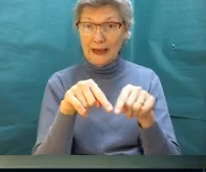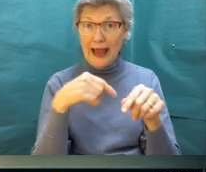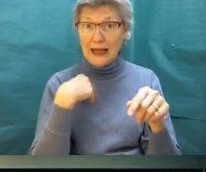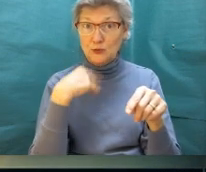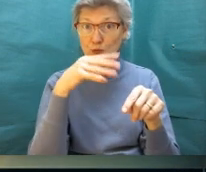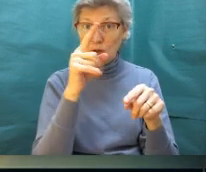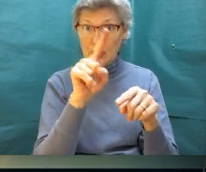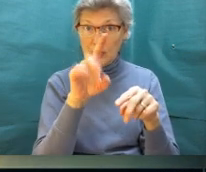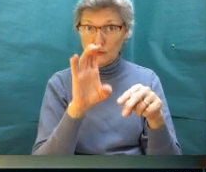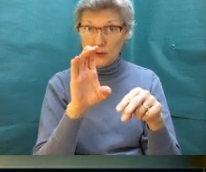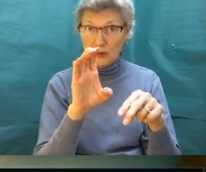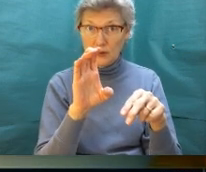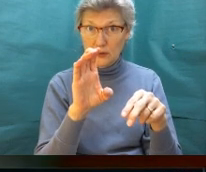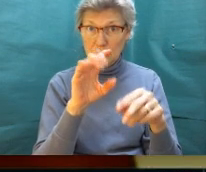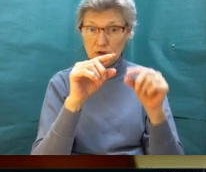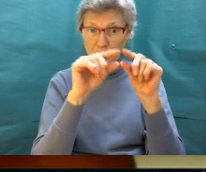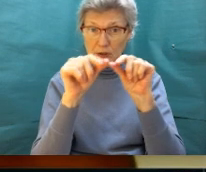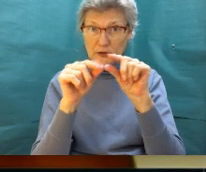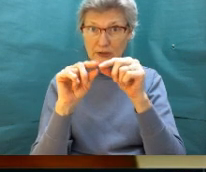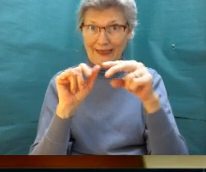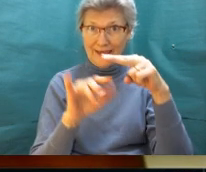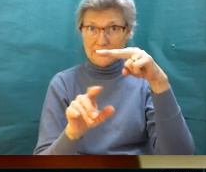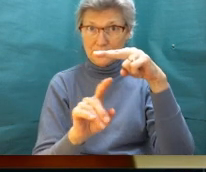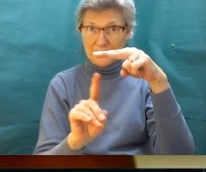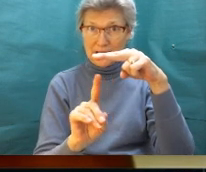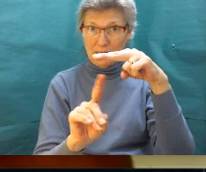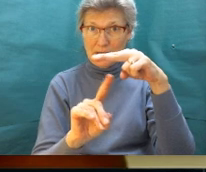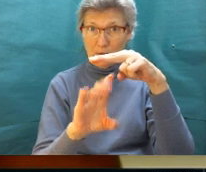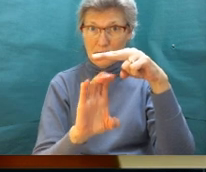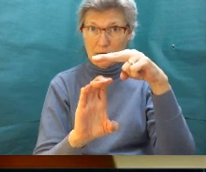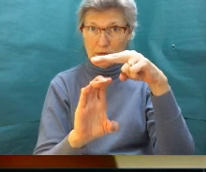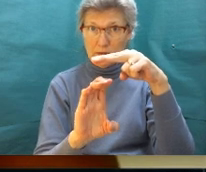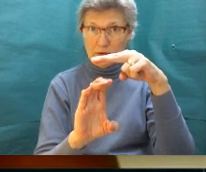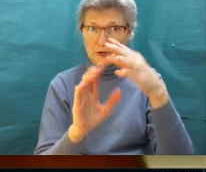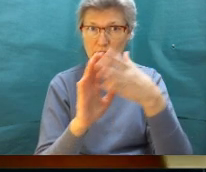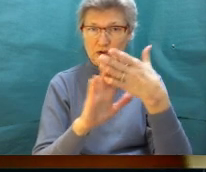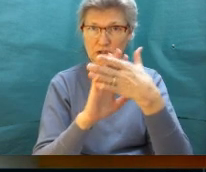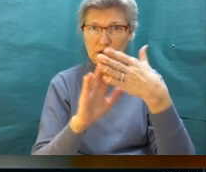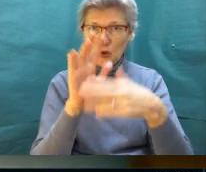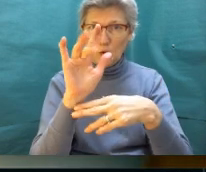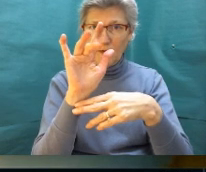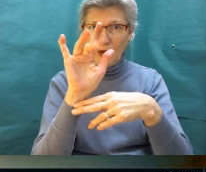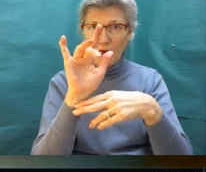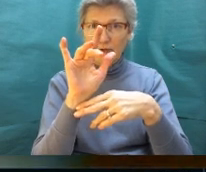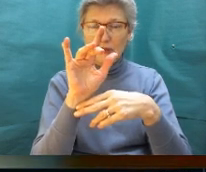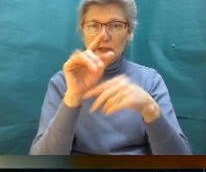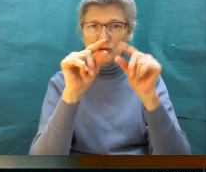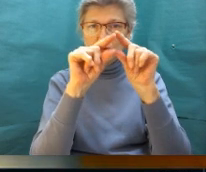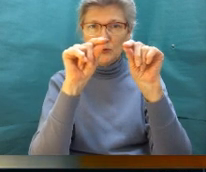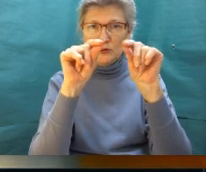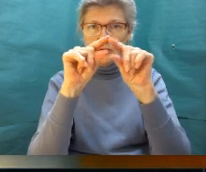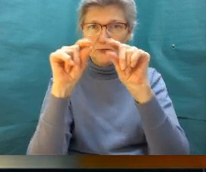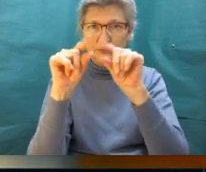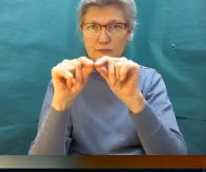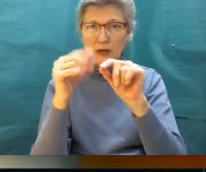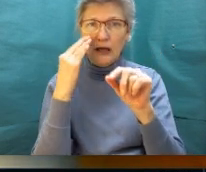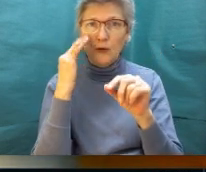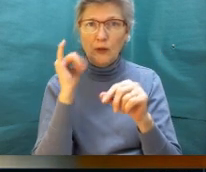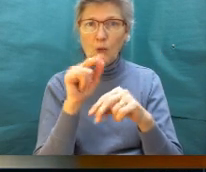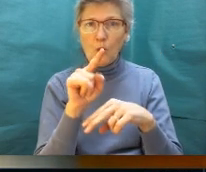100 squares, and that's my denominator. So I need to shade in 25 squares. I know